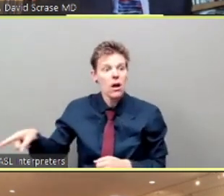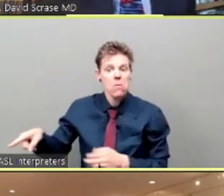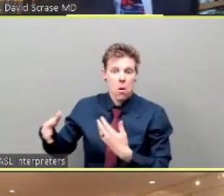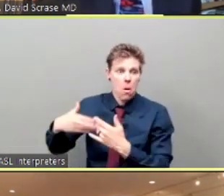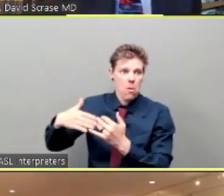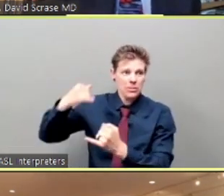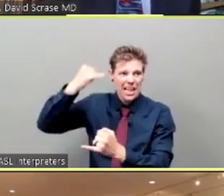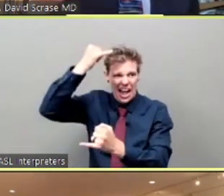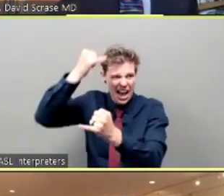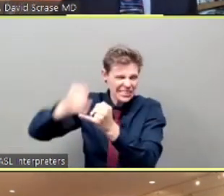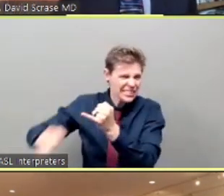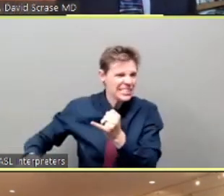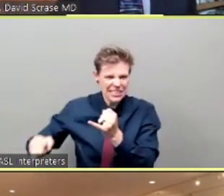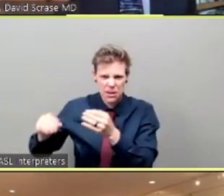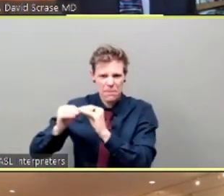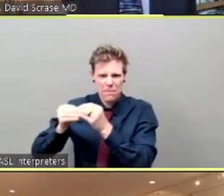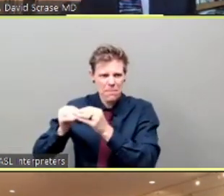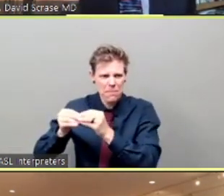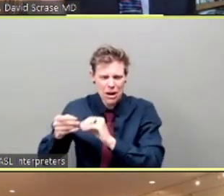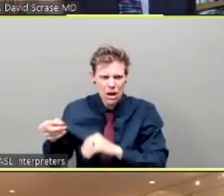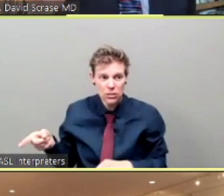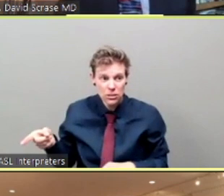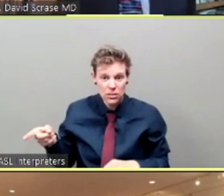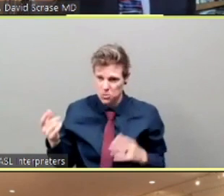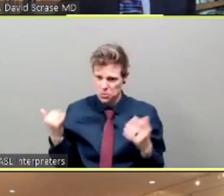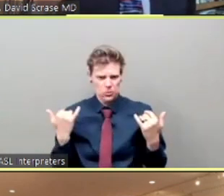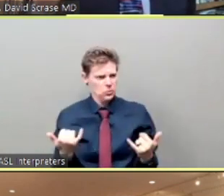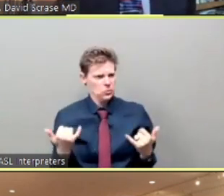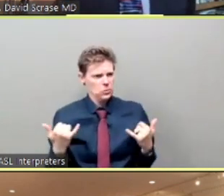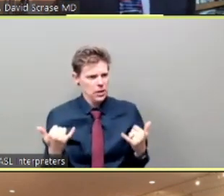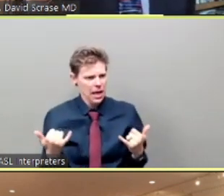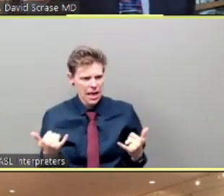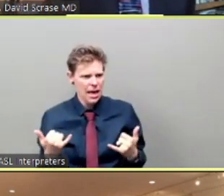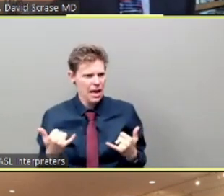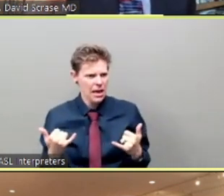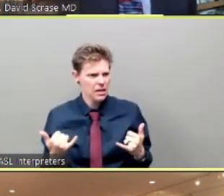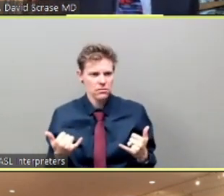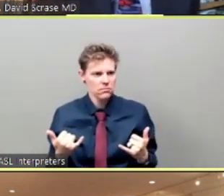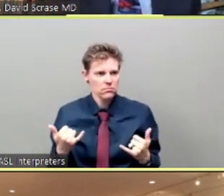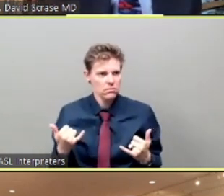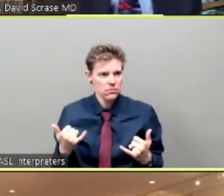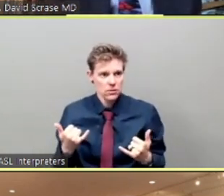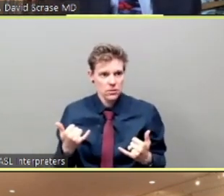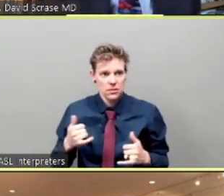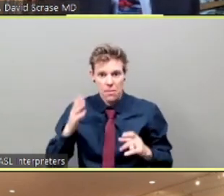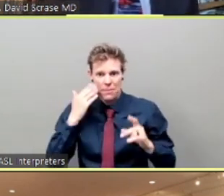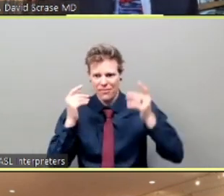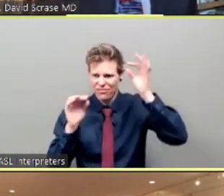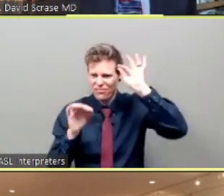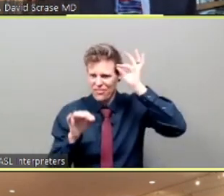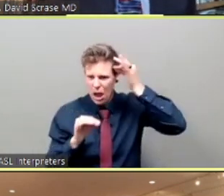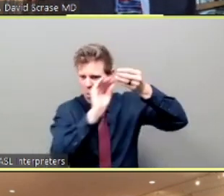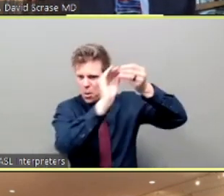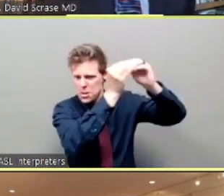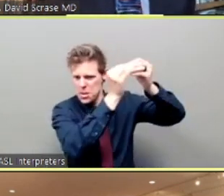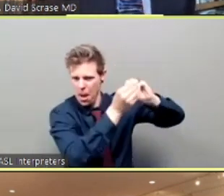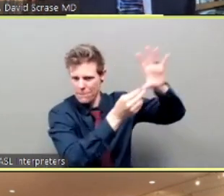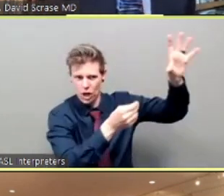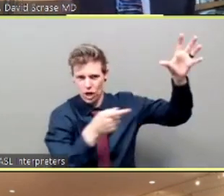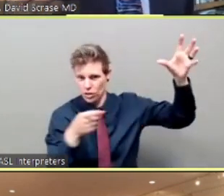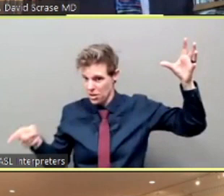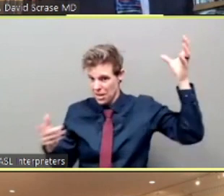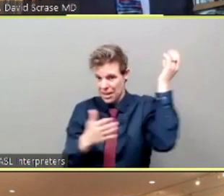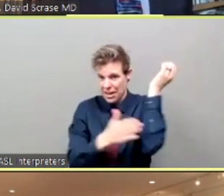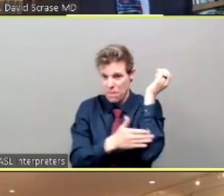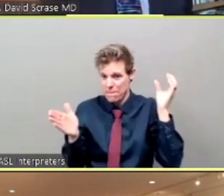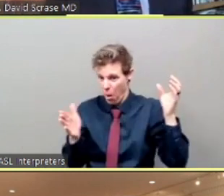But today, if you go on the website, you'll see we're now presenting state plus federal data. They're number 1, I believe, in the state. So just